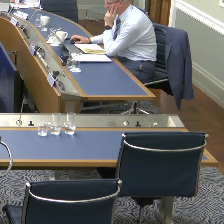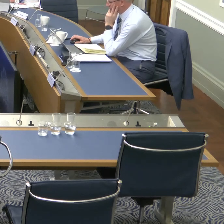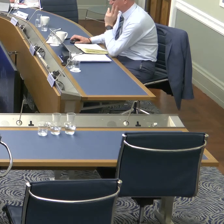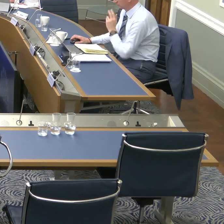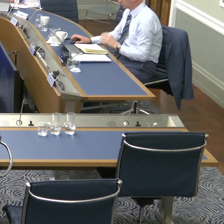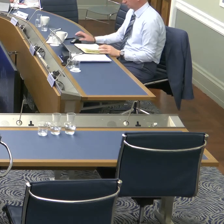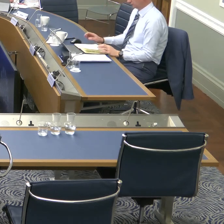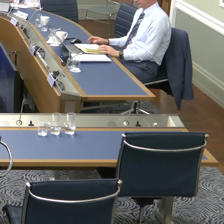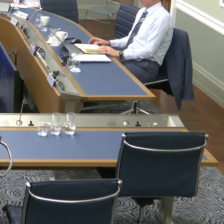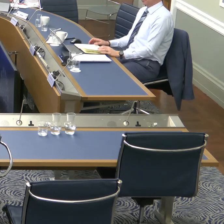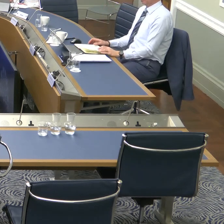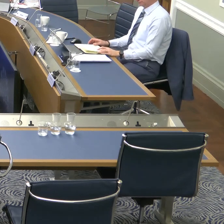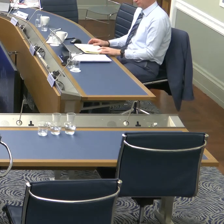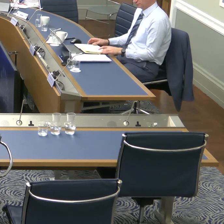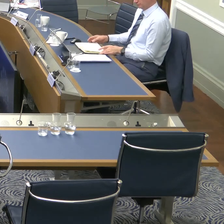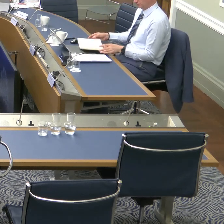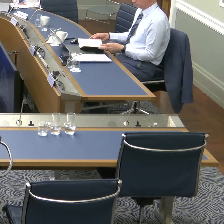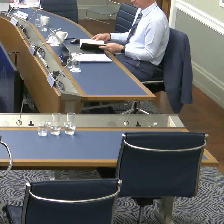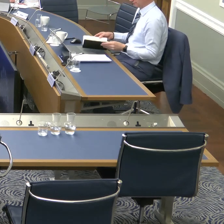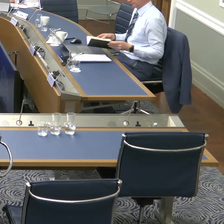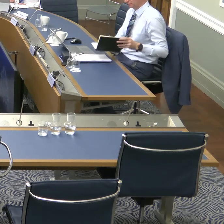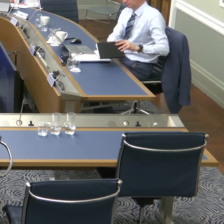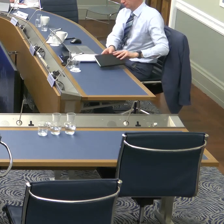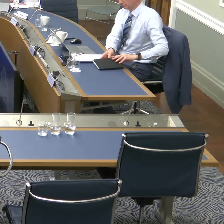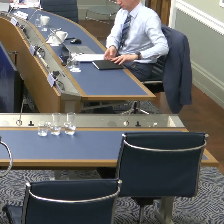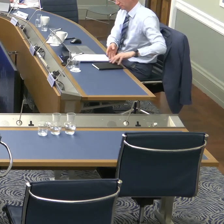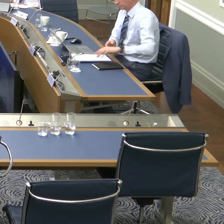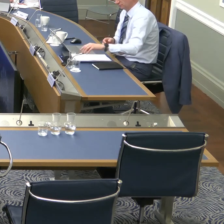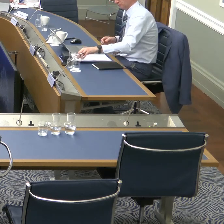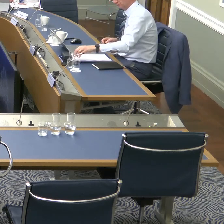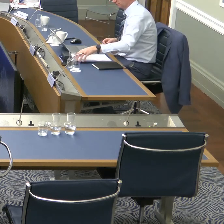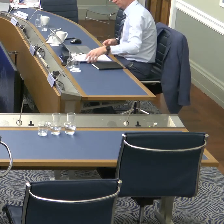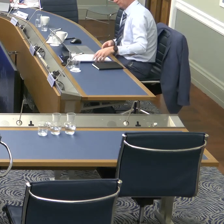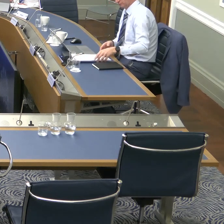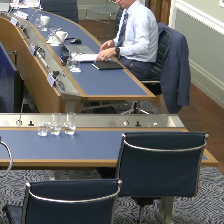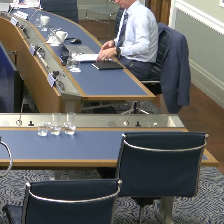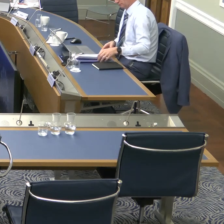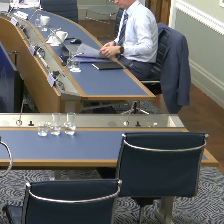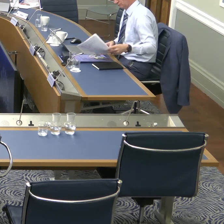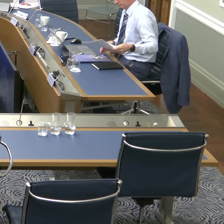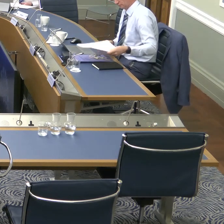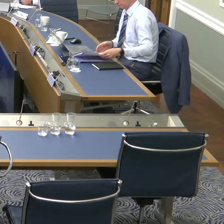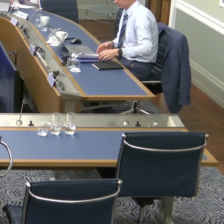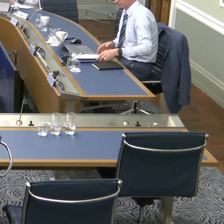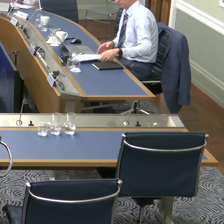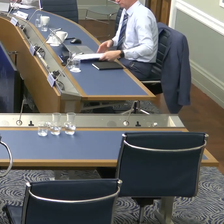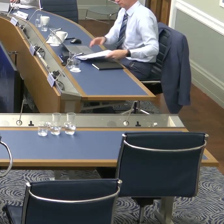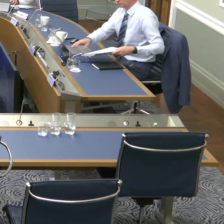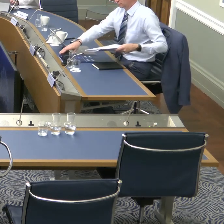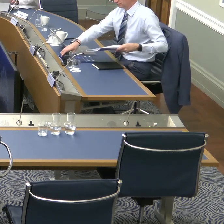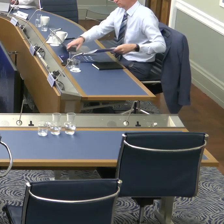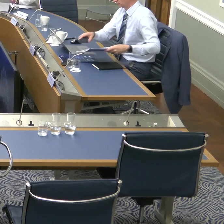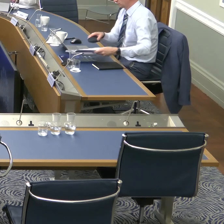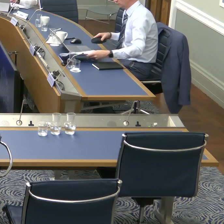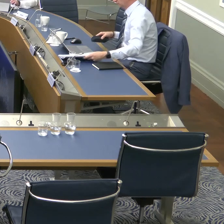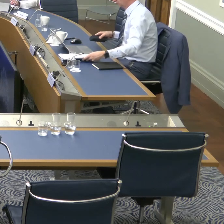to raise today? No, thank you. Date, time and location of next meeting, members. Our next meeting will be at 10 a.m. on Thursday, 6th of March